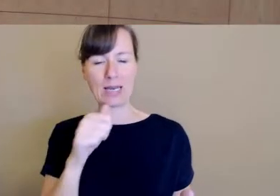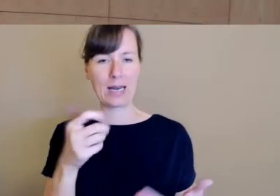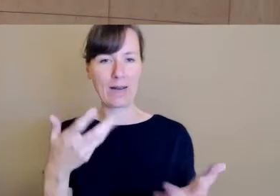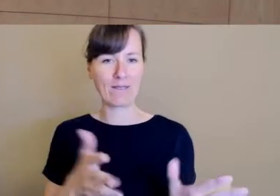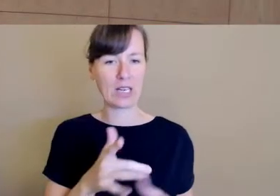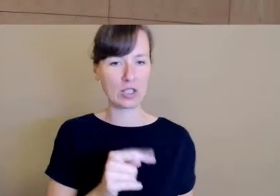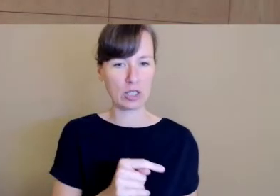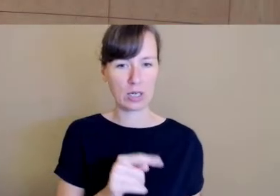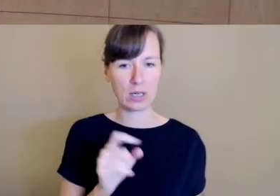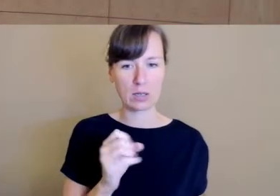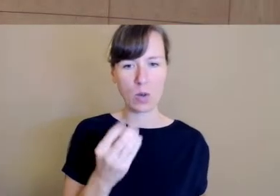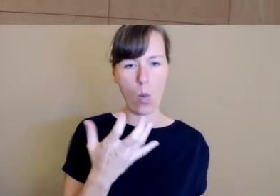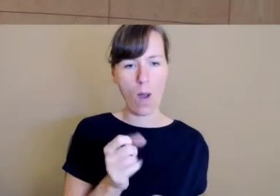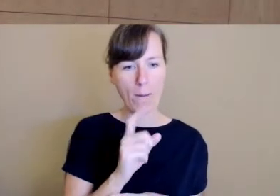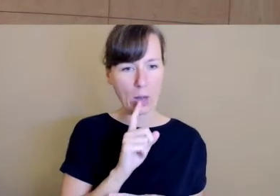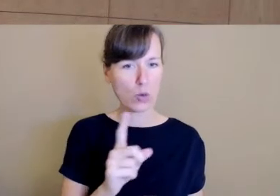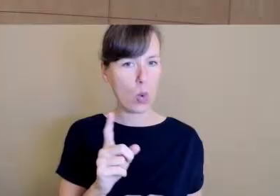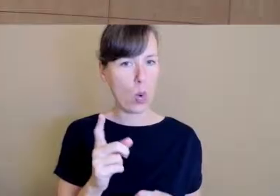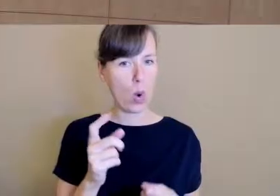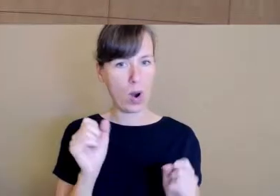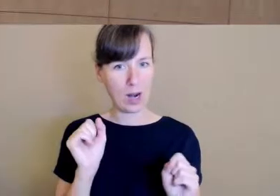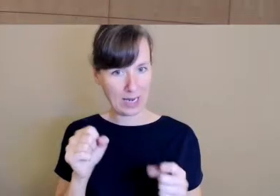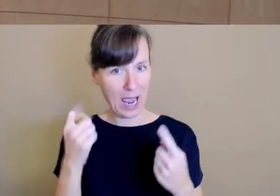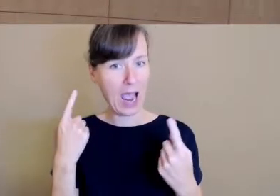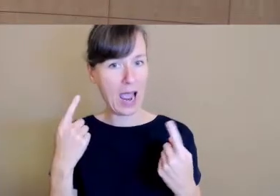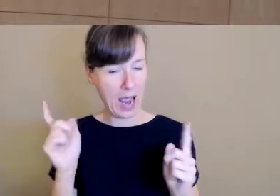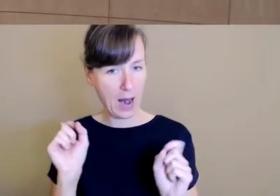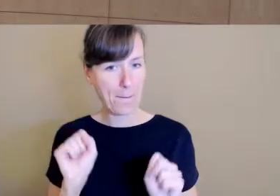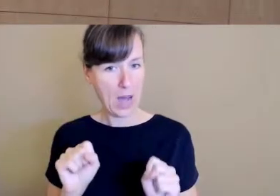can find, miscellaneous funds